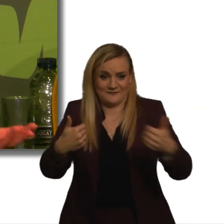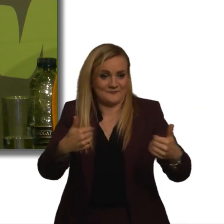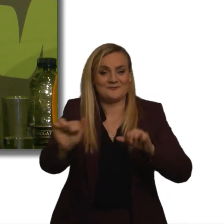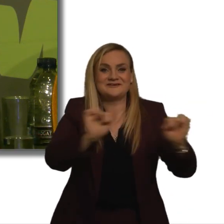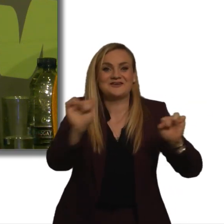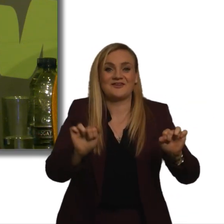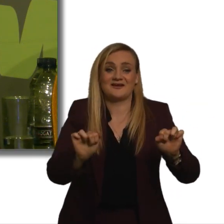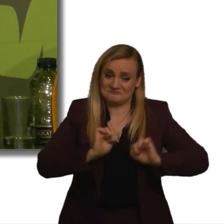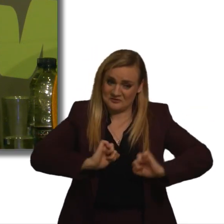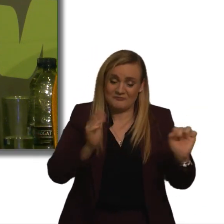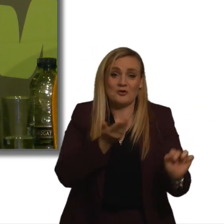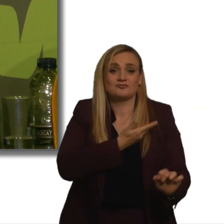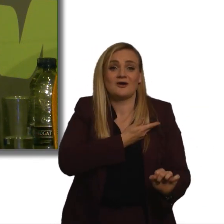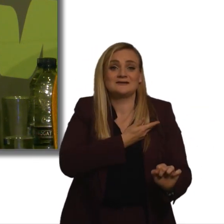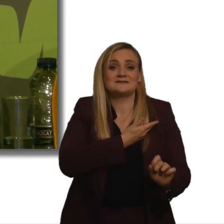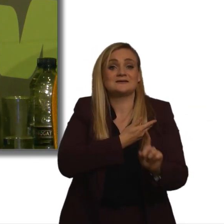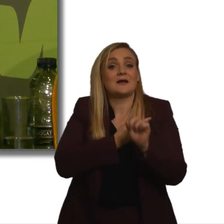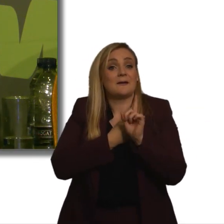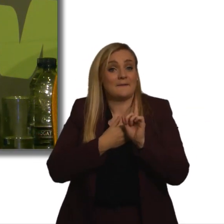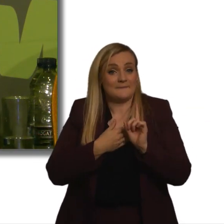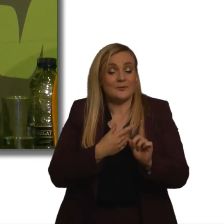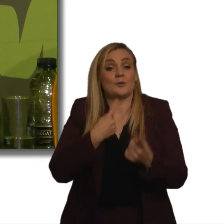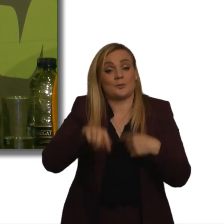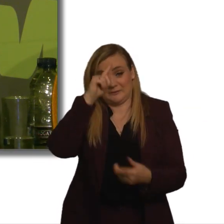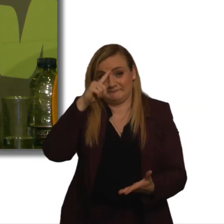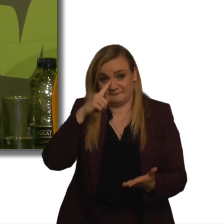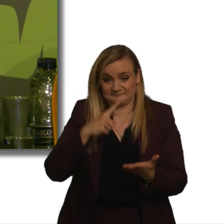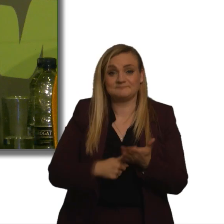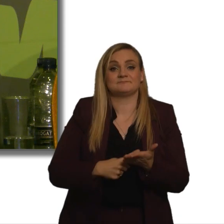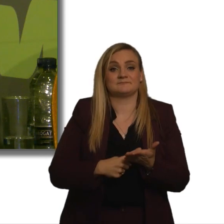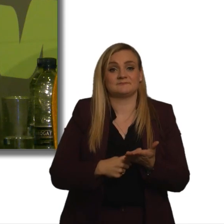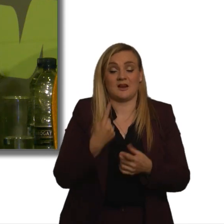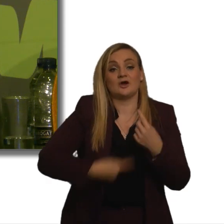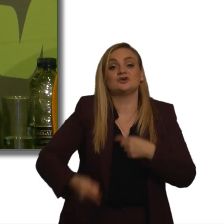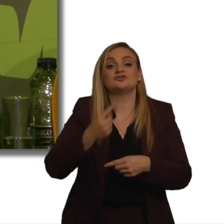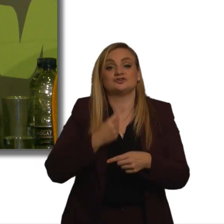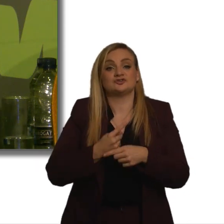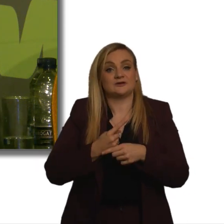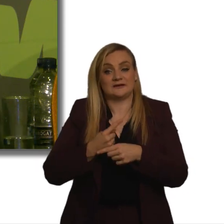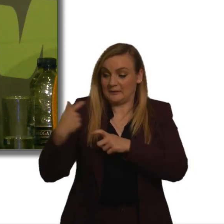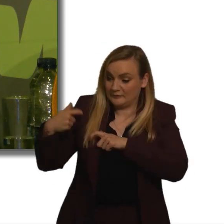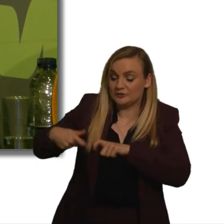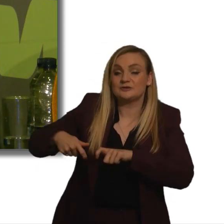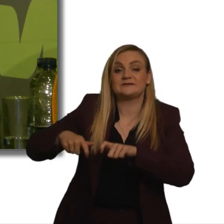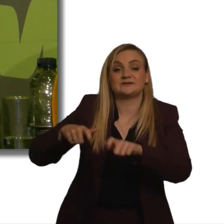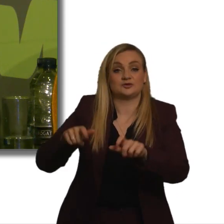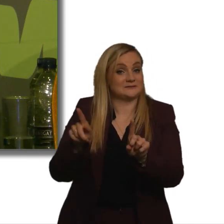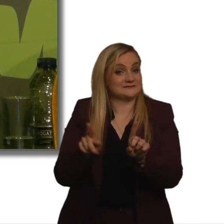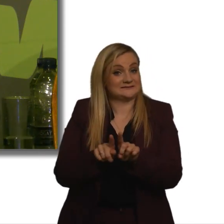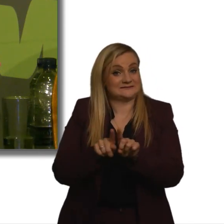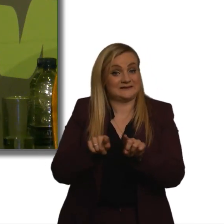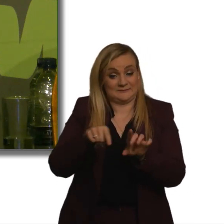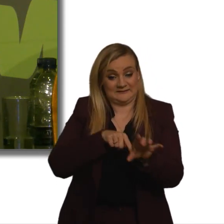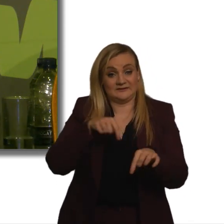have every right to do that. We took a pretty big decision last year and have continued it this year. The